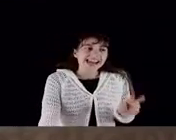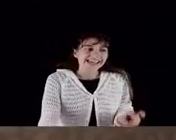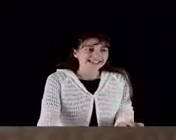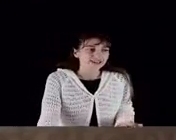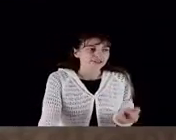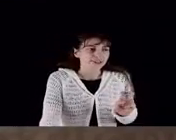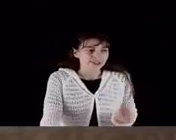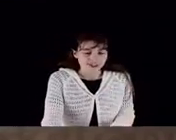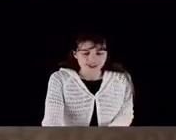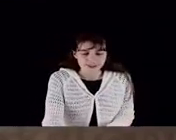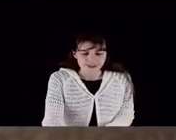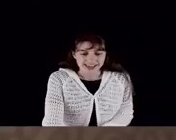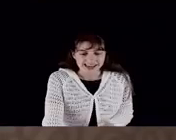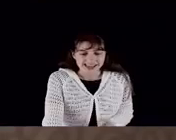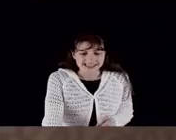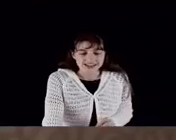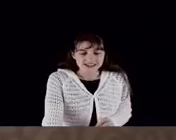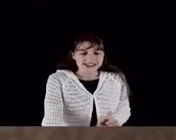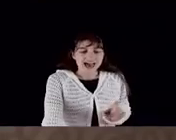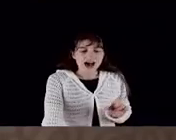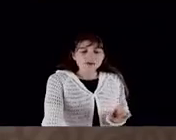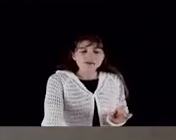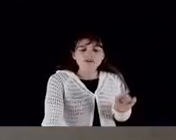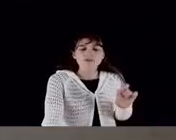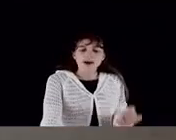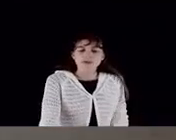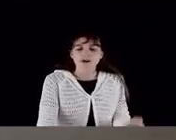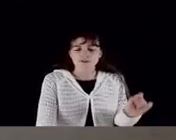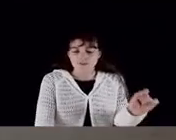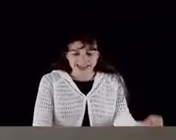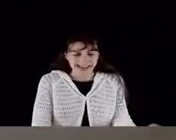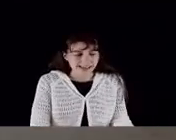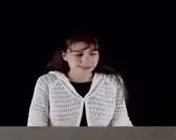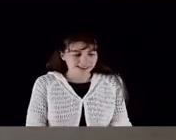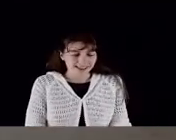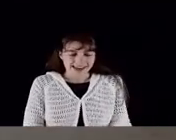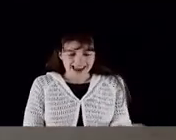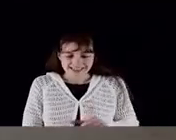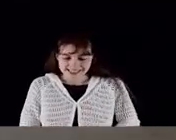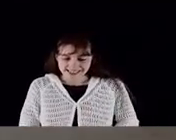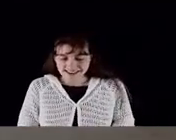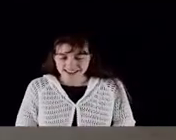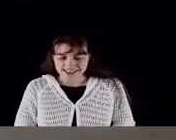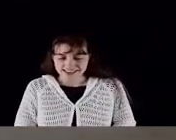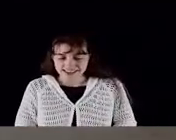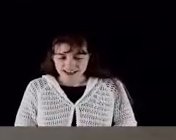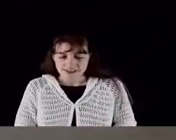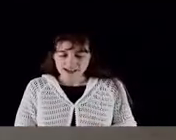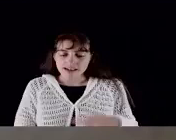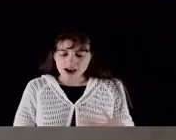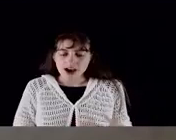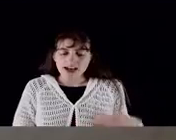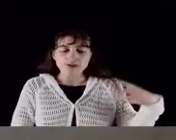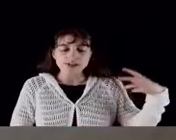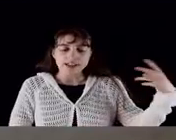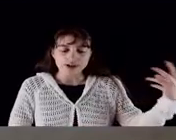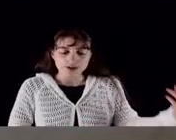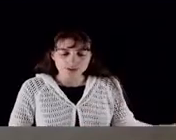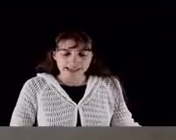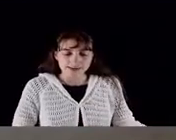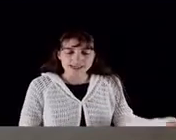8, verse 2, it tells us that out of the mouth of babes and sucklings, that God has